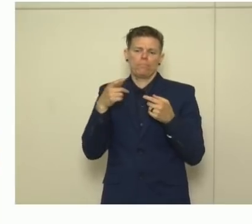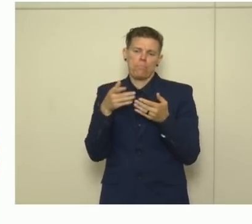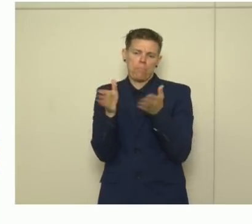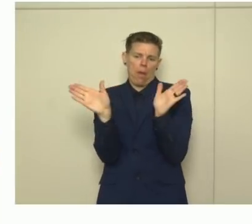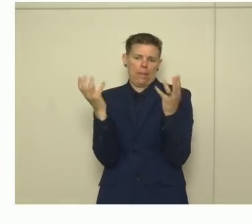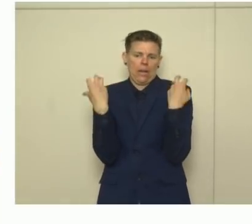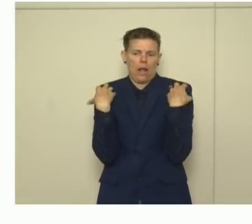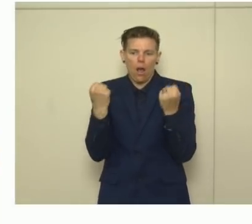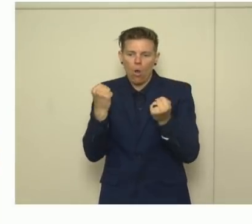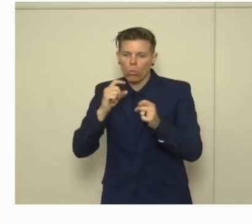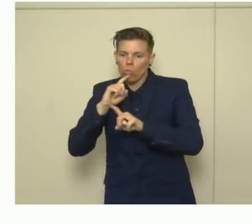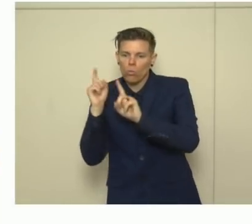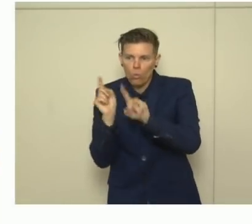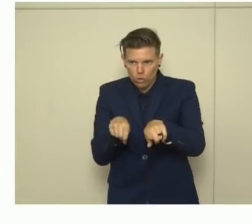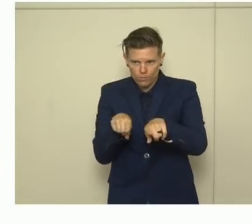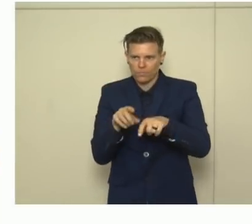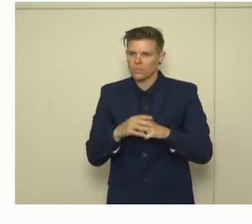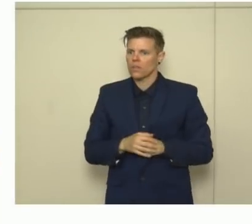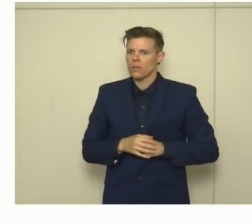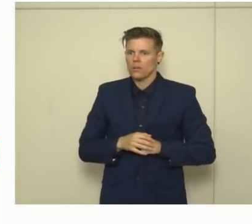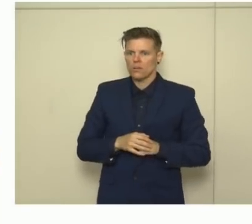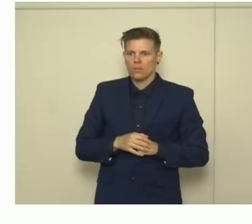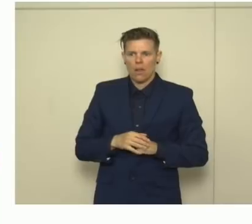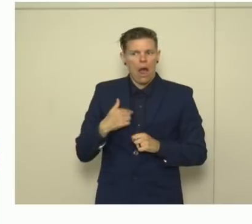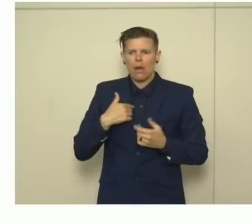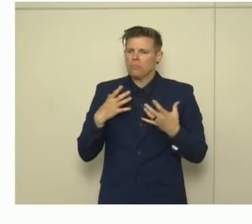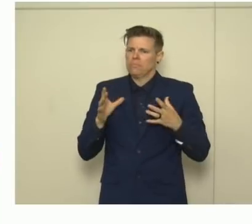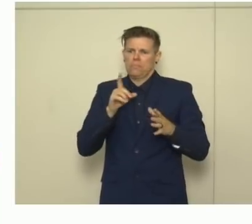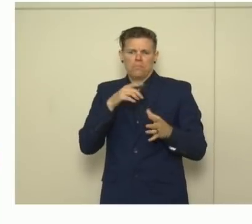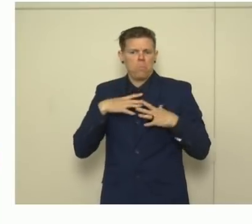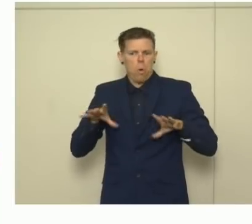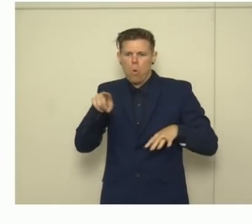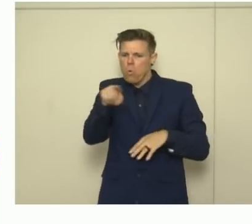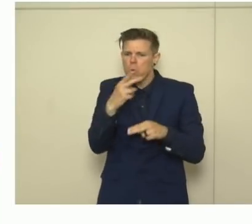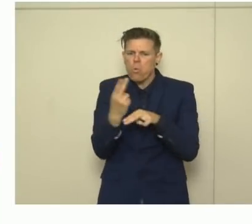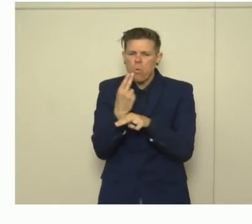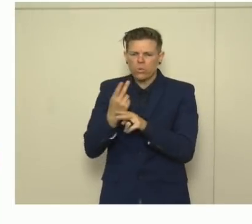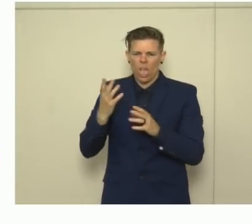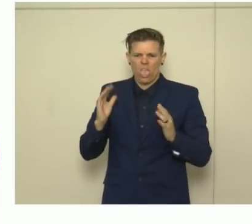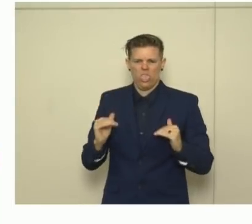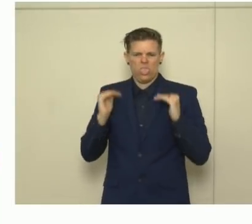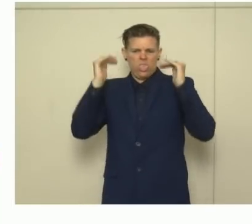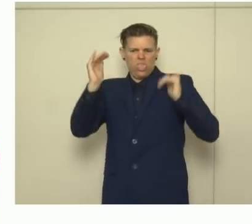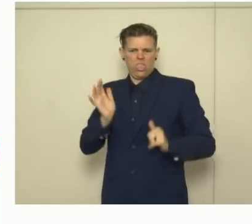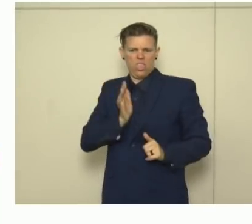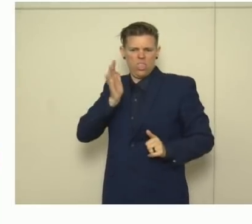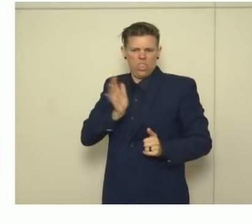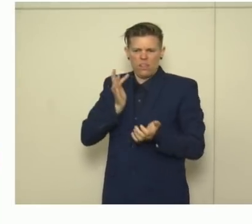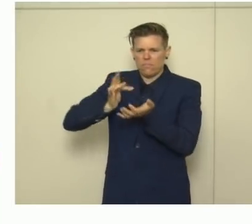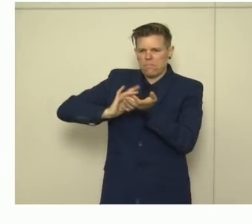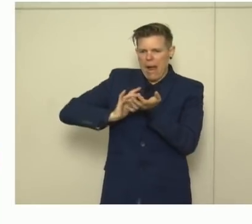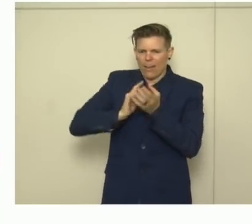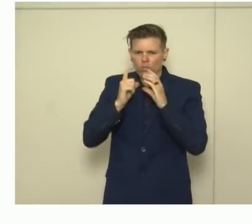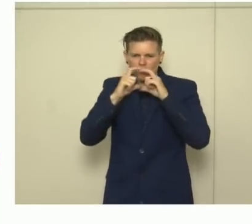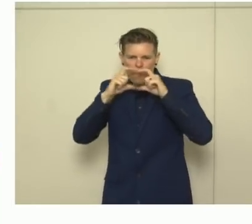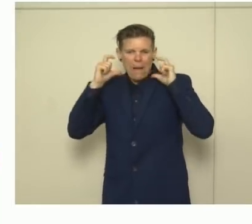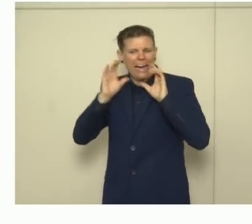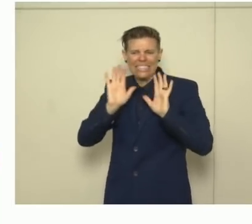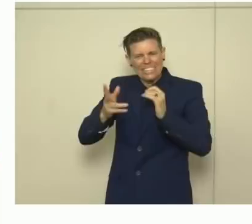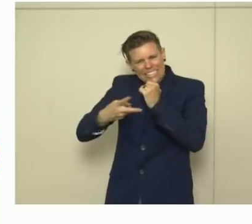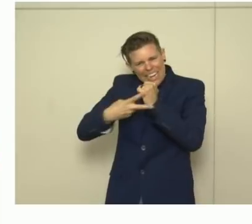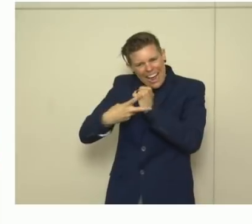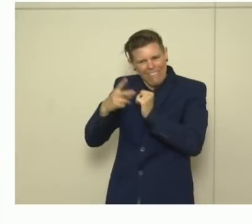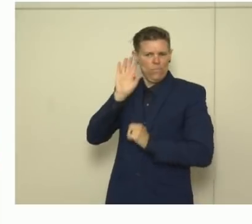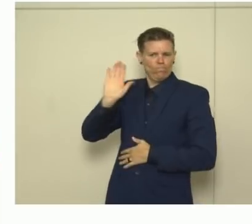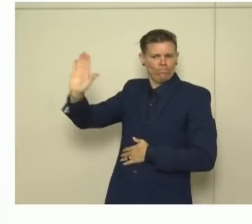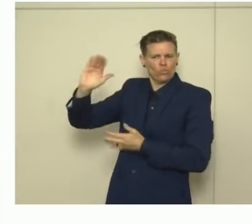wear medical grade masks. We're trying to save those for healthcare providers. But on this slide in the lower left-hand corner, you see a mask